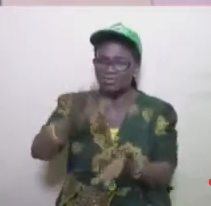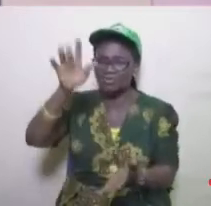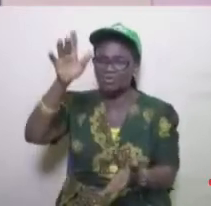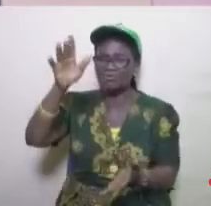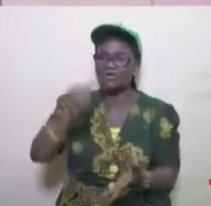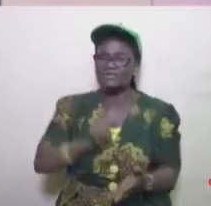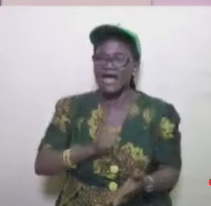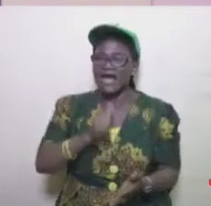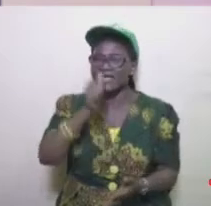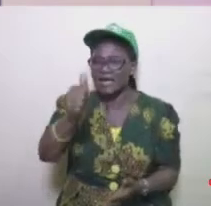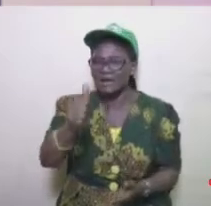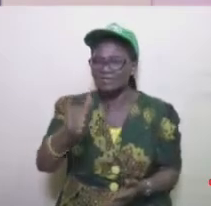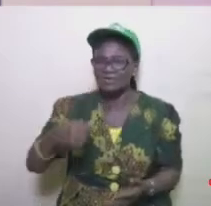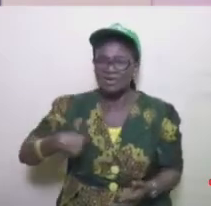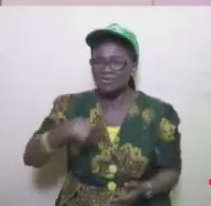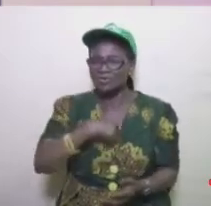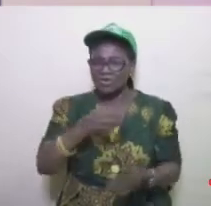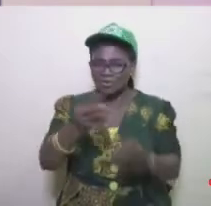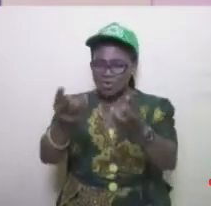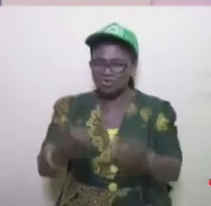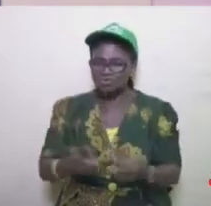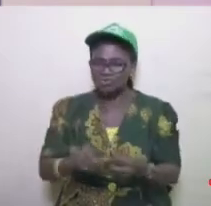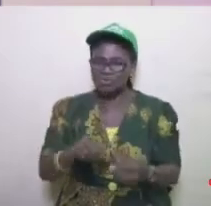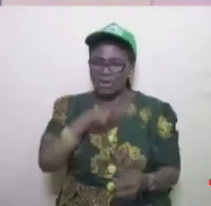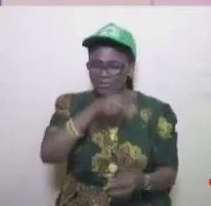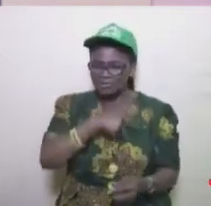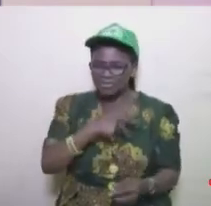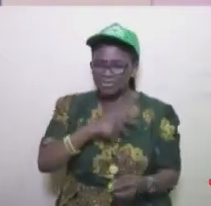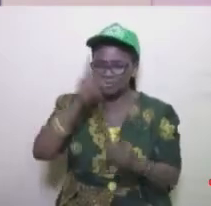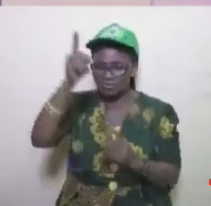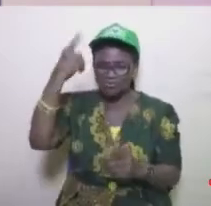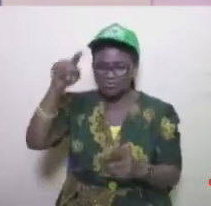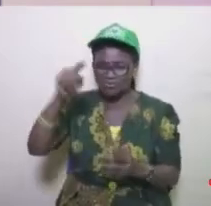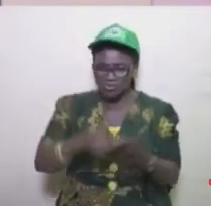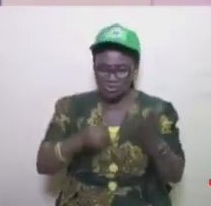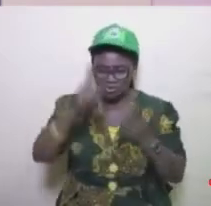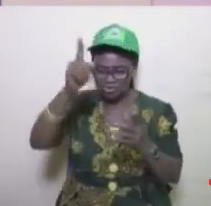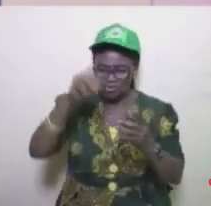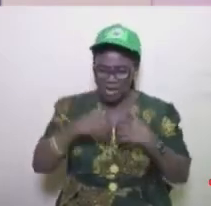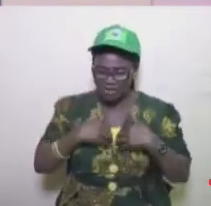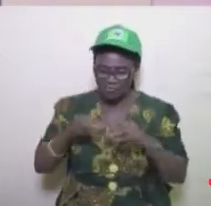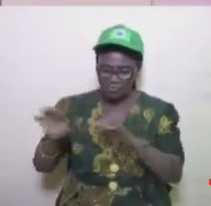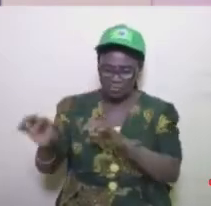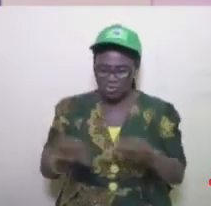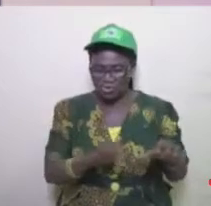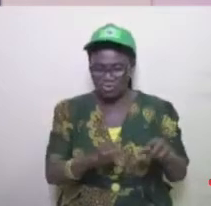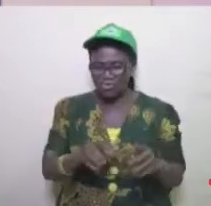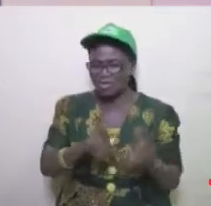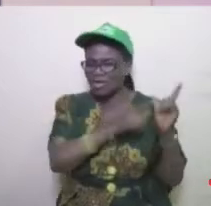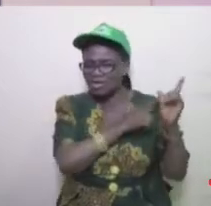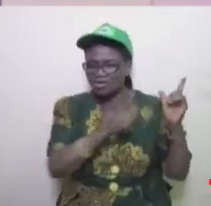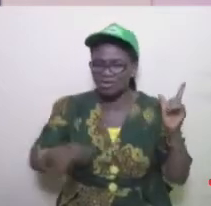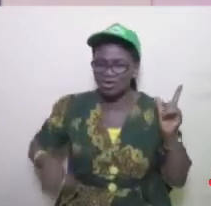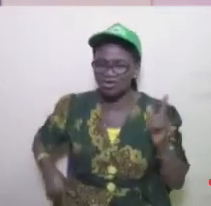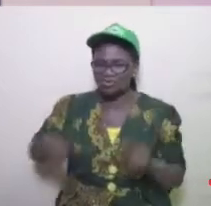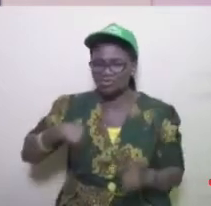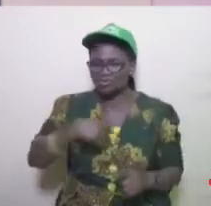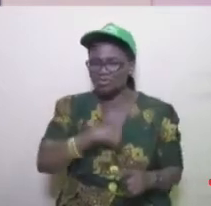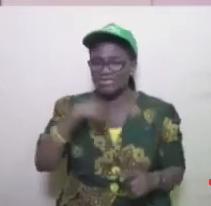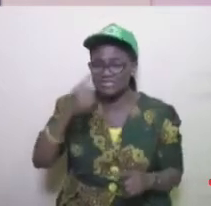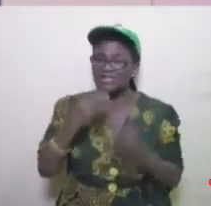Am. We want to appreciate you for what you have done. Lord, we say thank you to